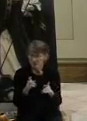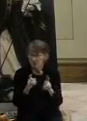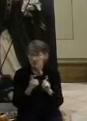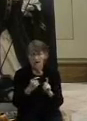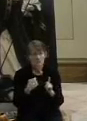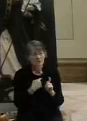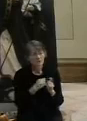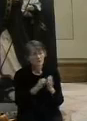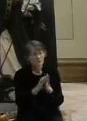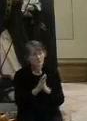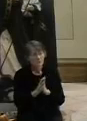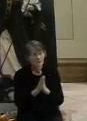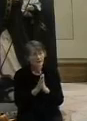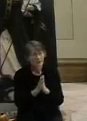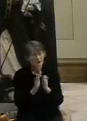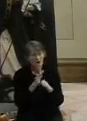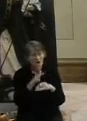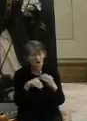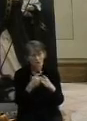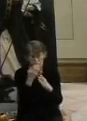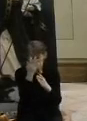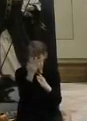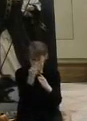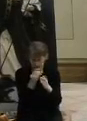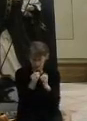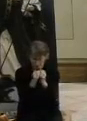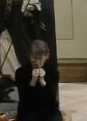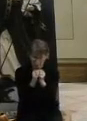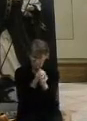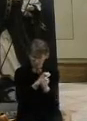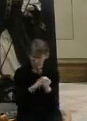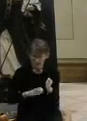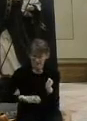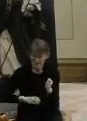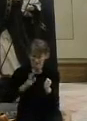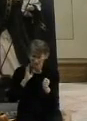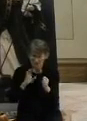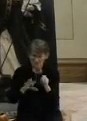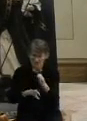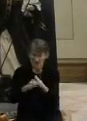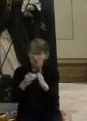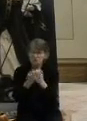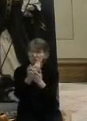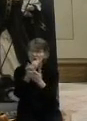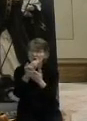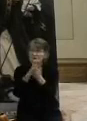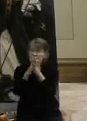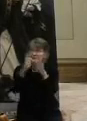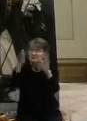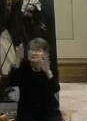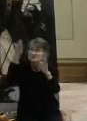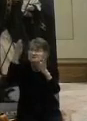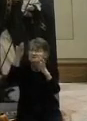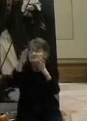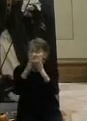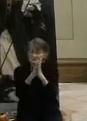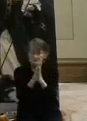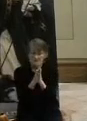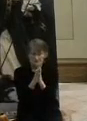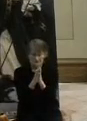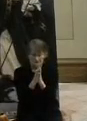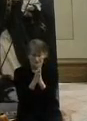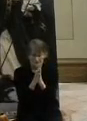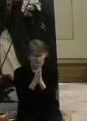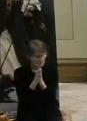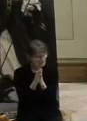we pray, and all who sleep in Christ, a place of refreshment, light, and peace. Through Christ our Lord, amen. To us also